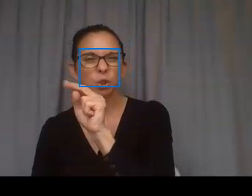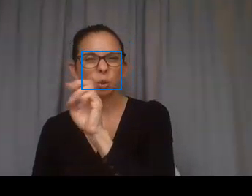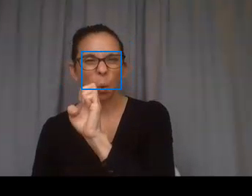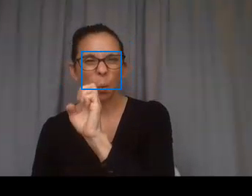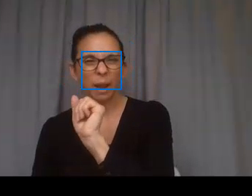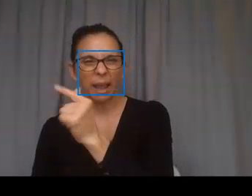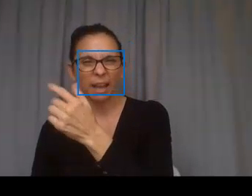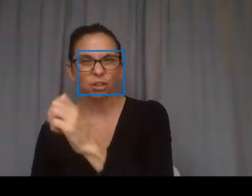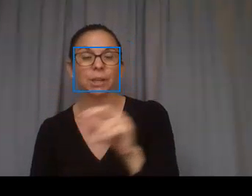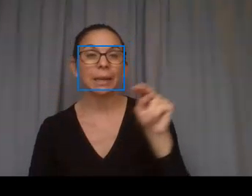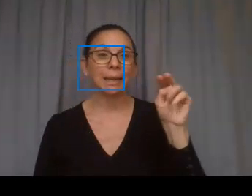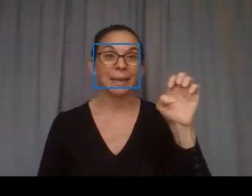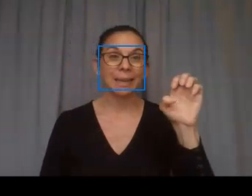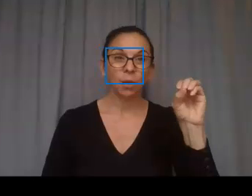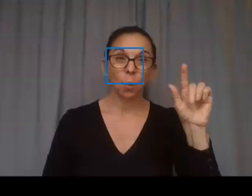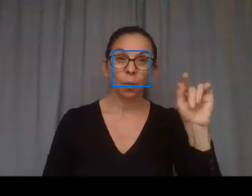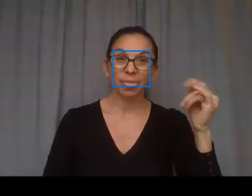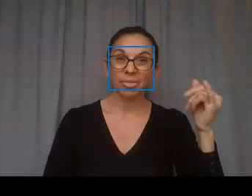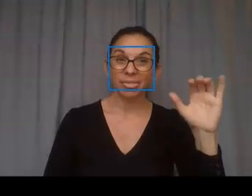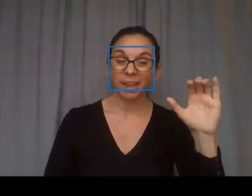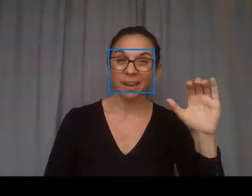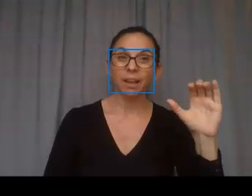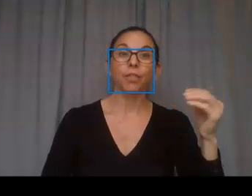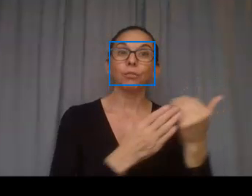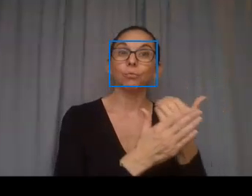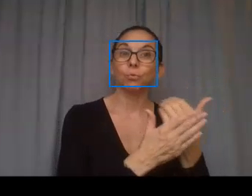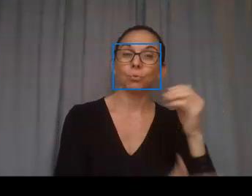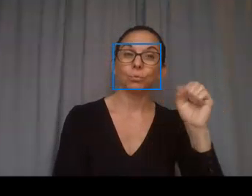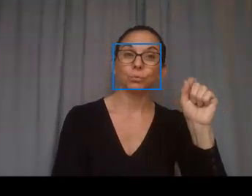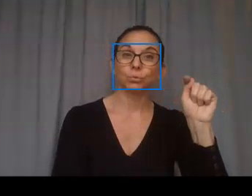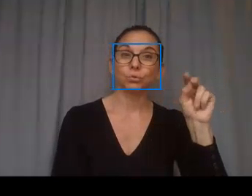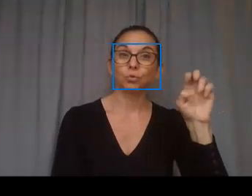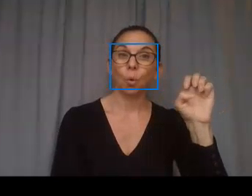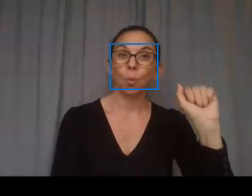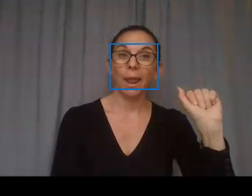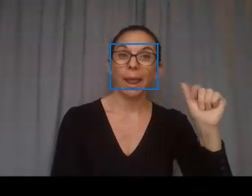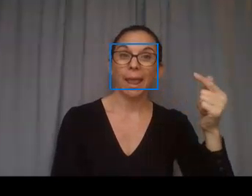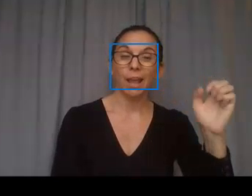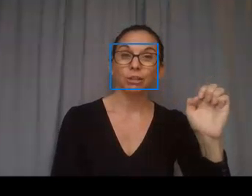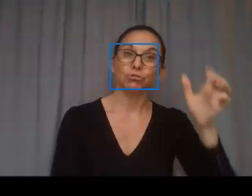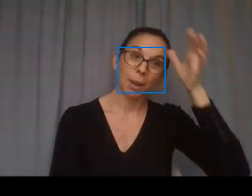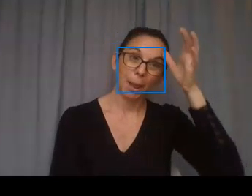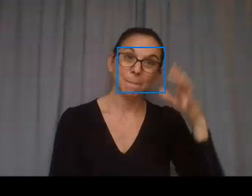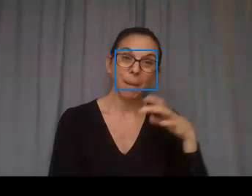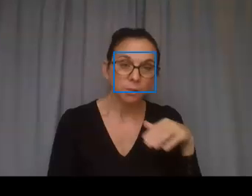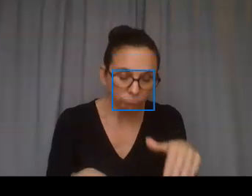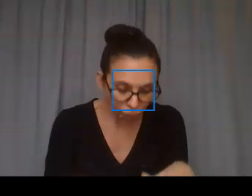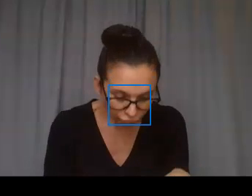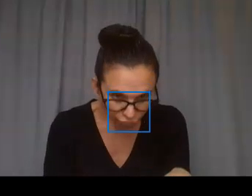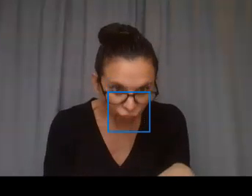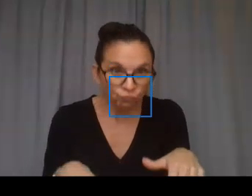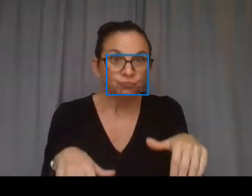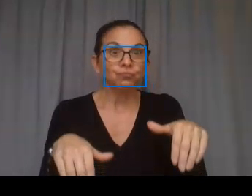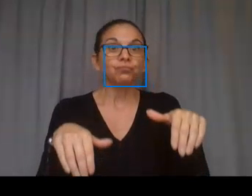Age. As man's going to start walking upright, they're going to have to meet their needs. We all know the basic needs